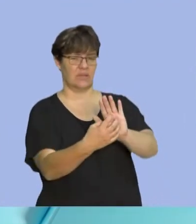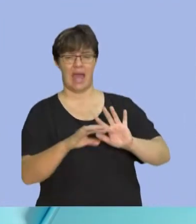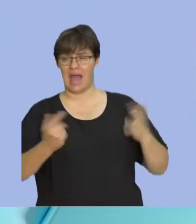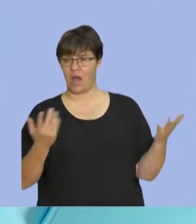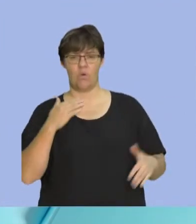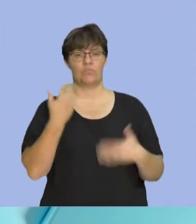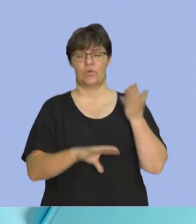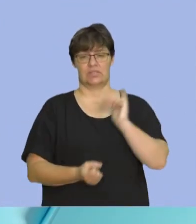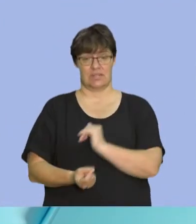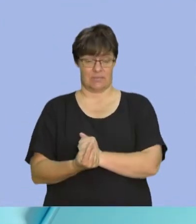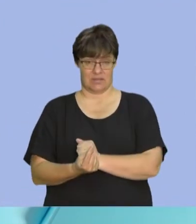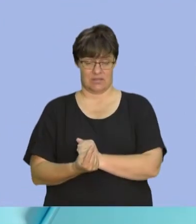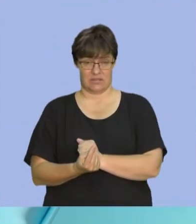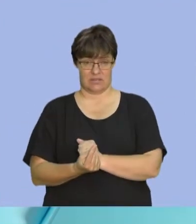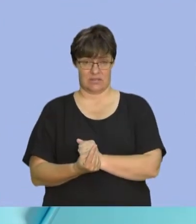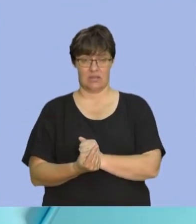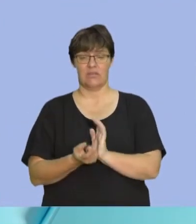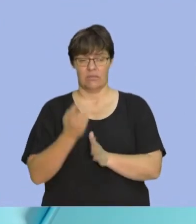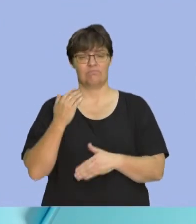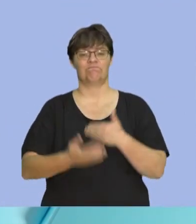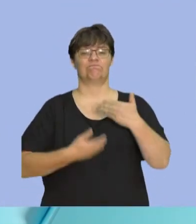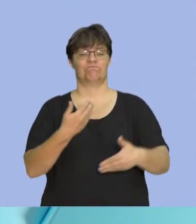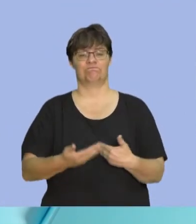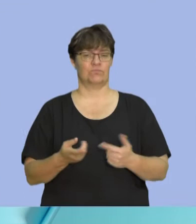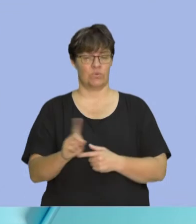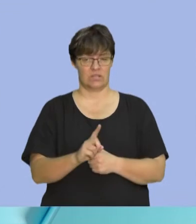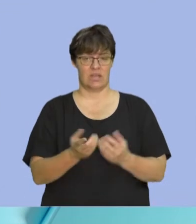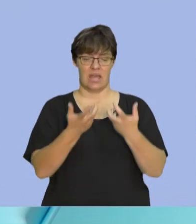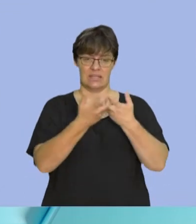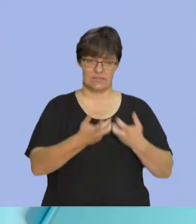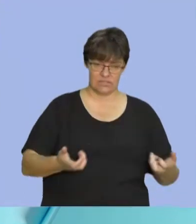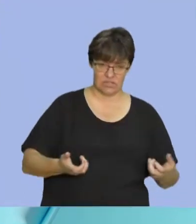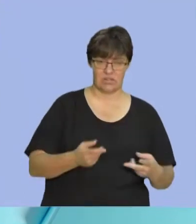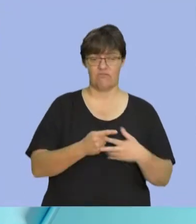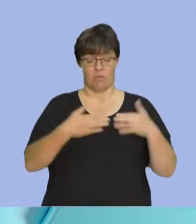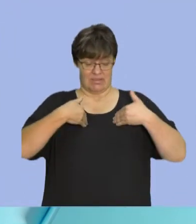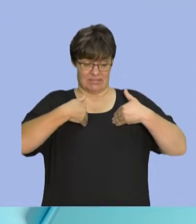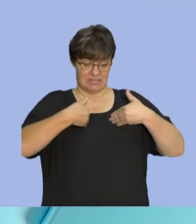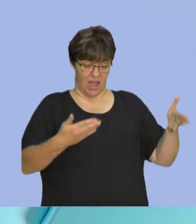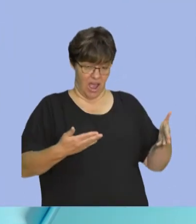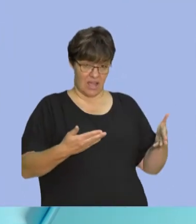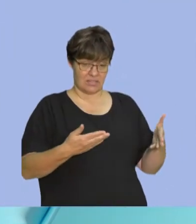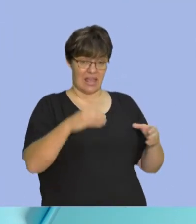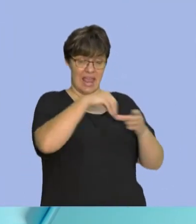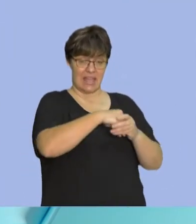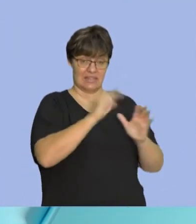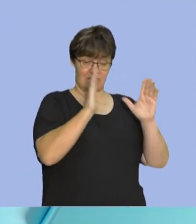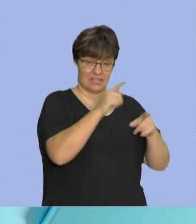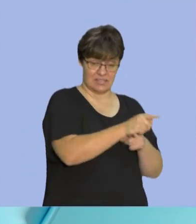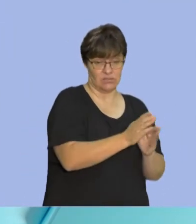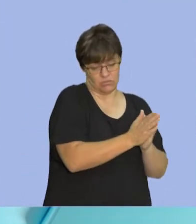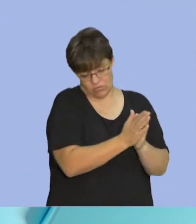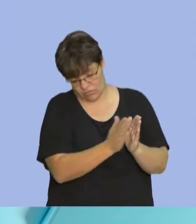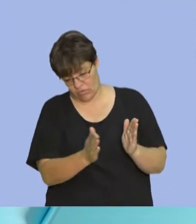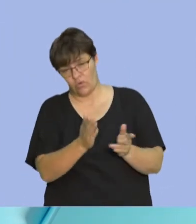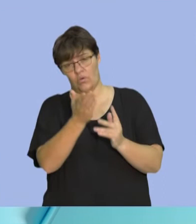process happens through the process of division from the start of interphase all the way to how they divide